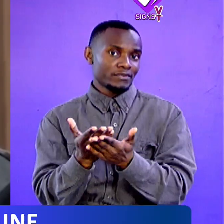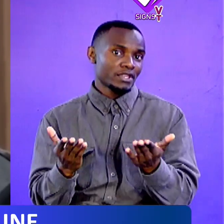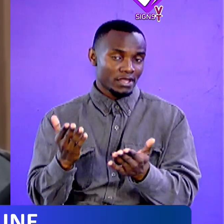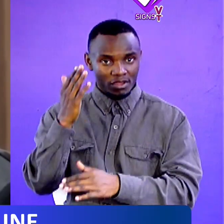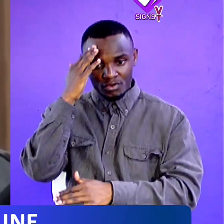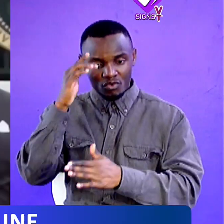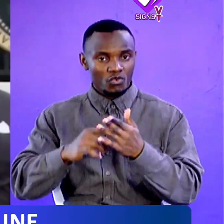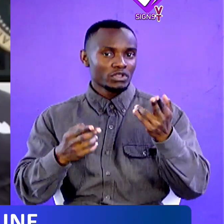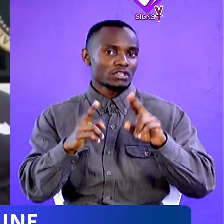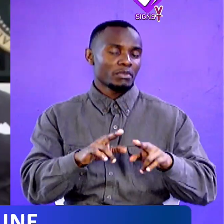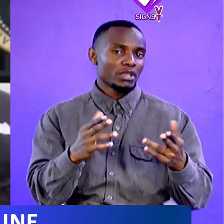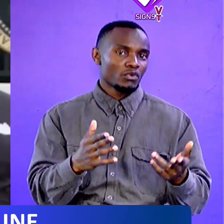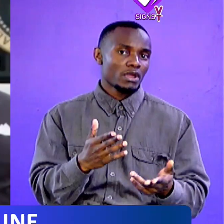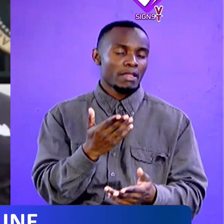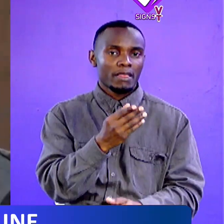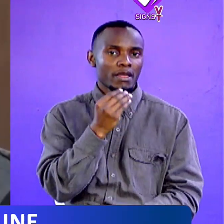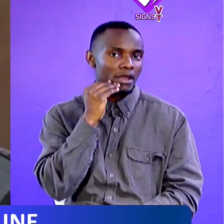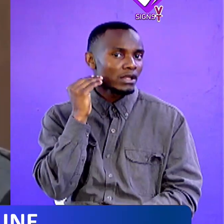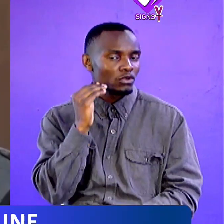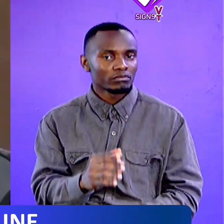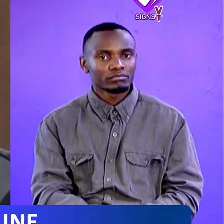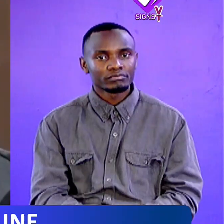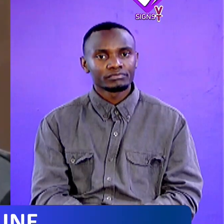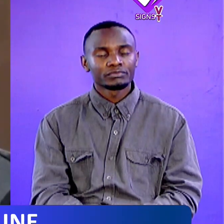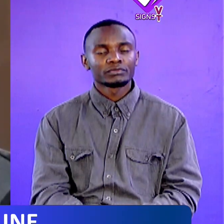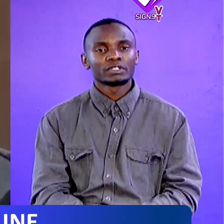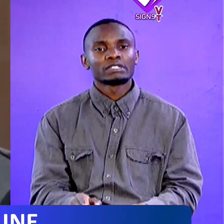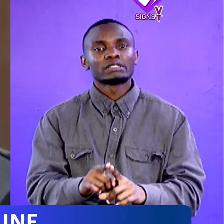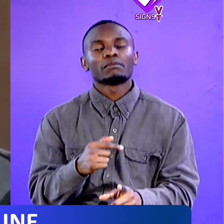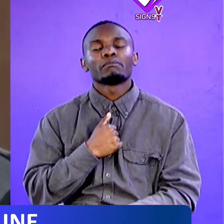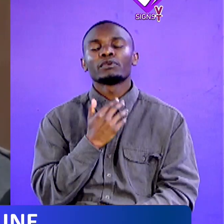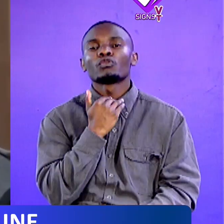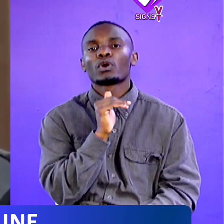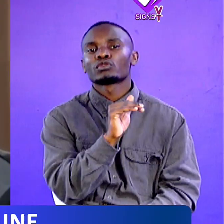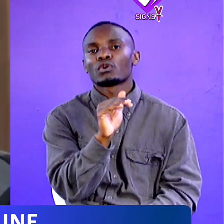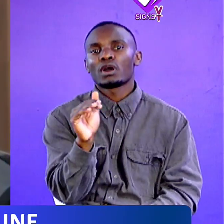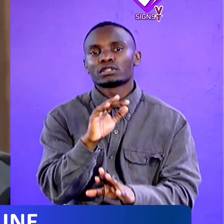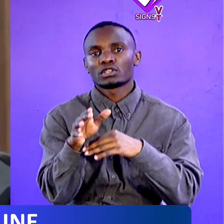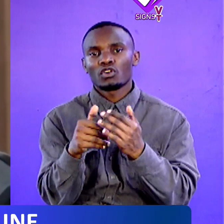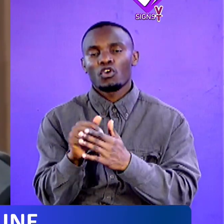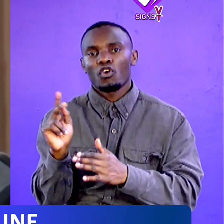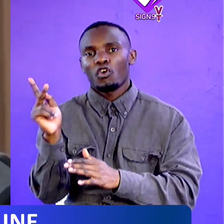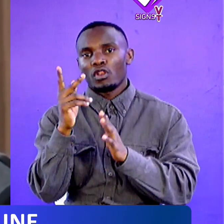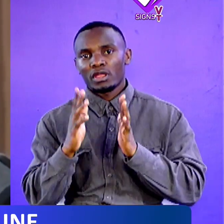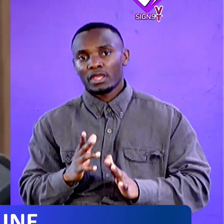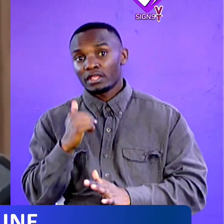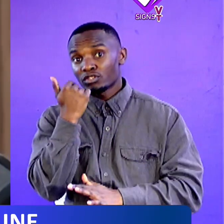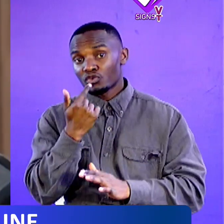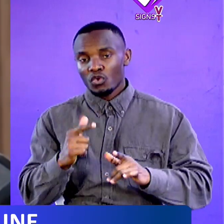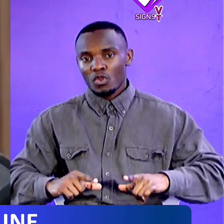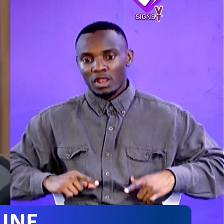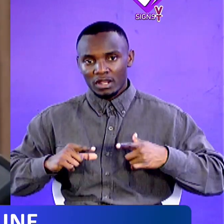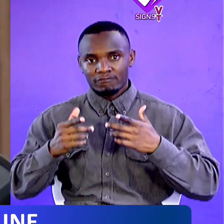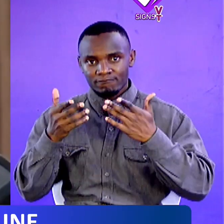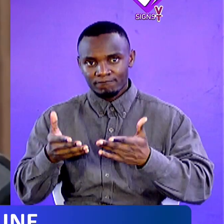going on back home. I want to appeal to the people of Kenya living here and working here in the United States